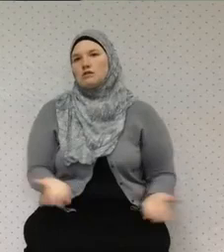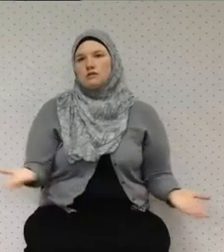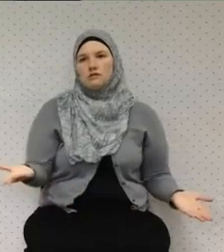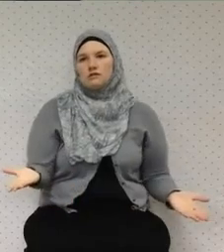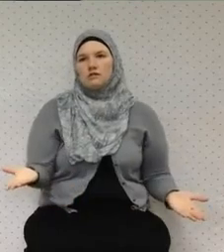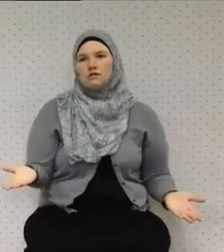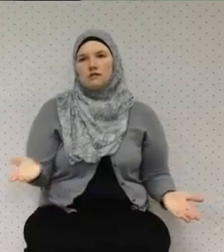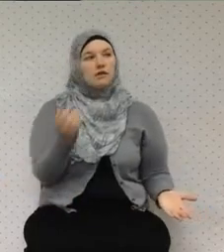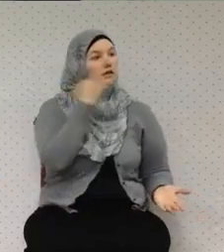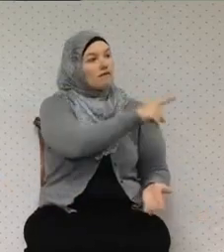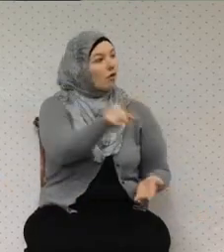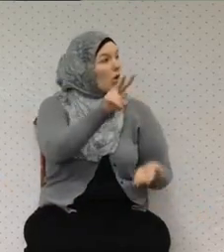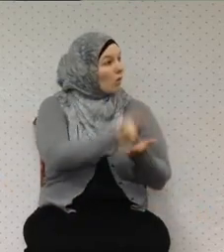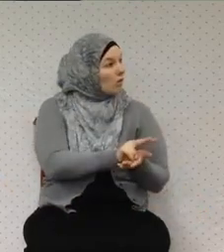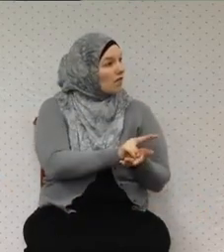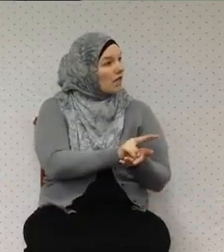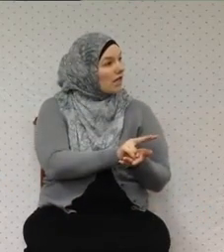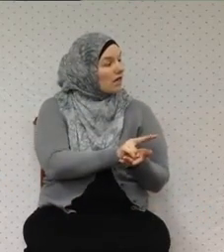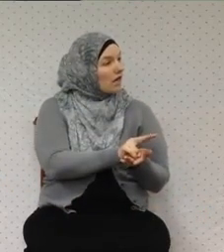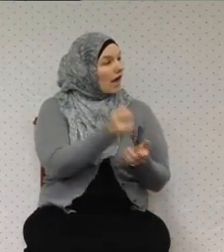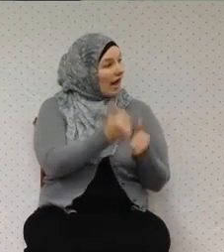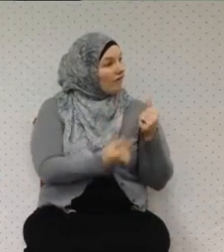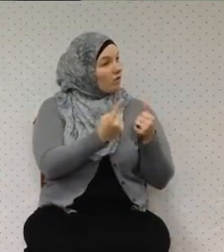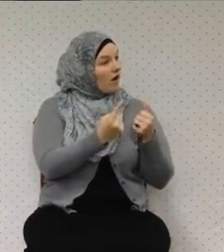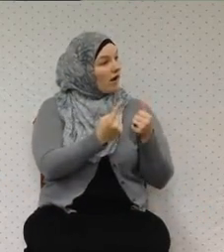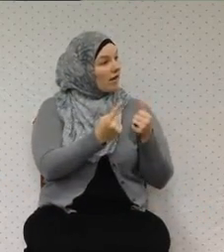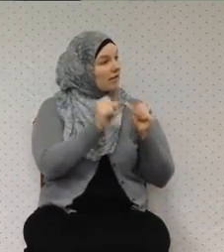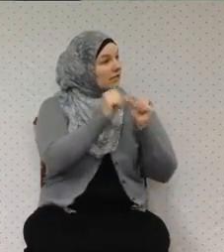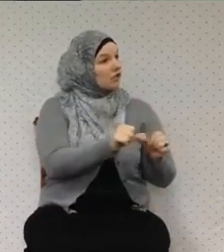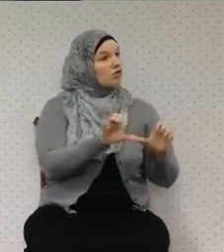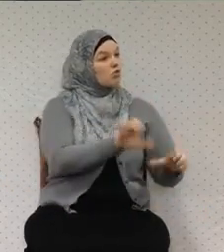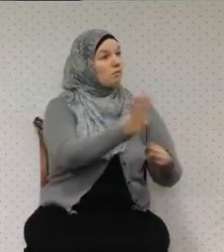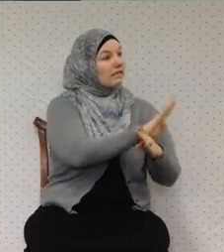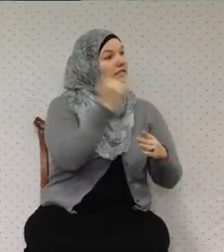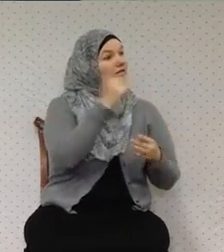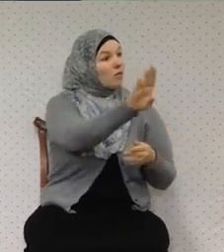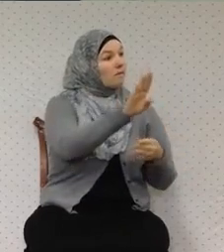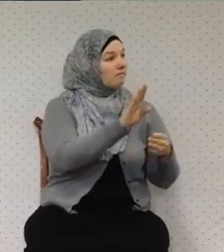are losing, does anybody continue to do business when they are losing money?